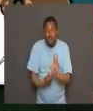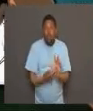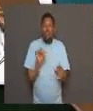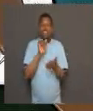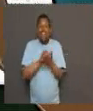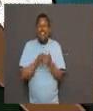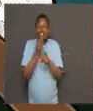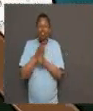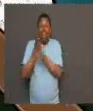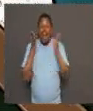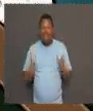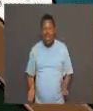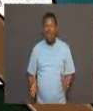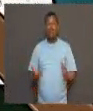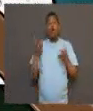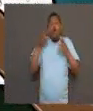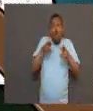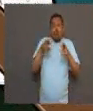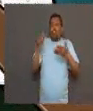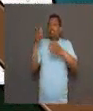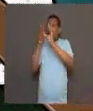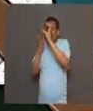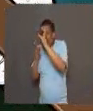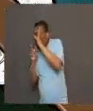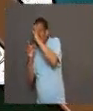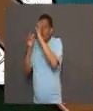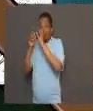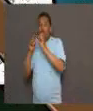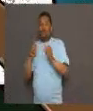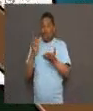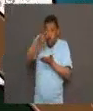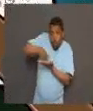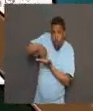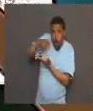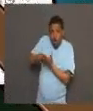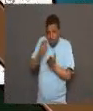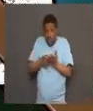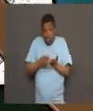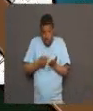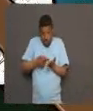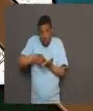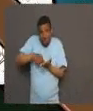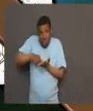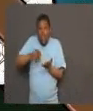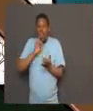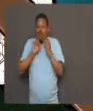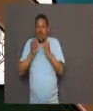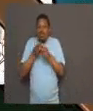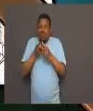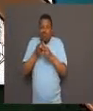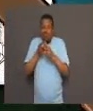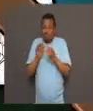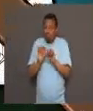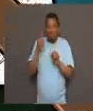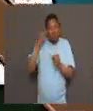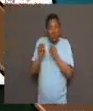that the geographer or surveyor can record information in brief